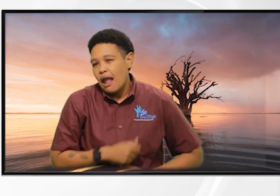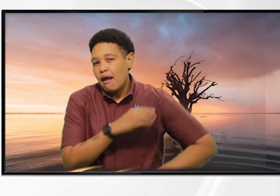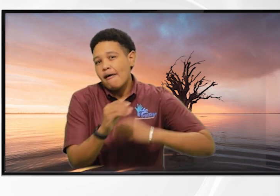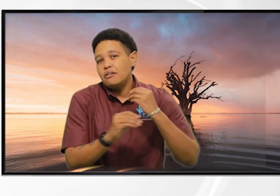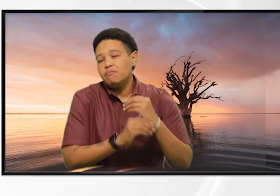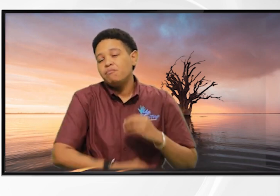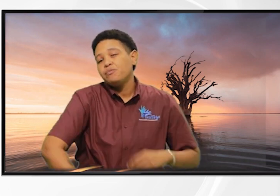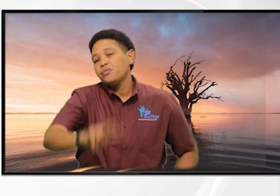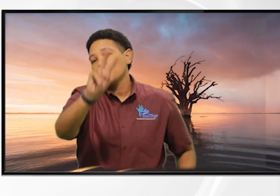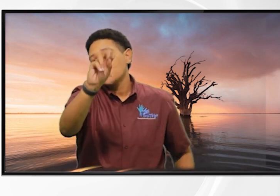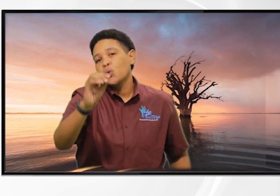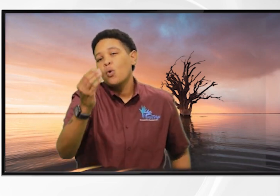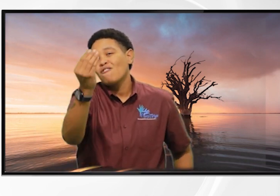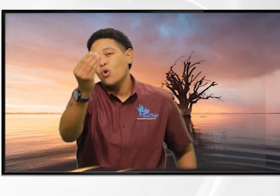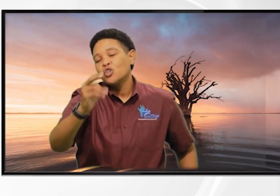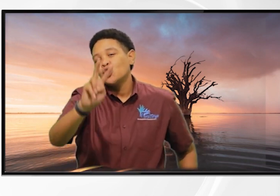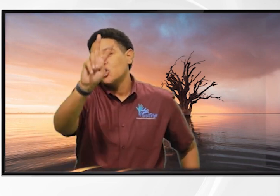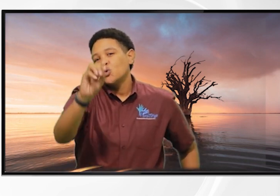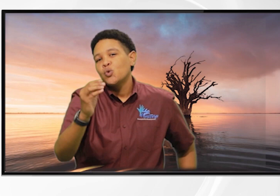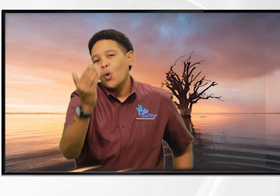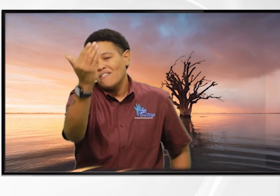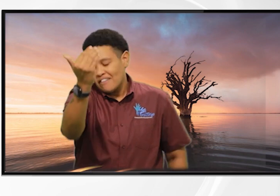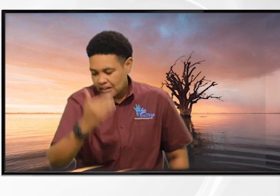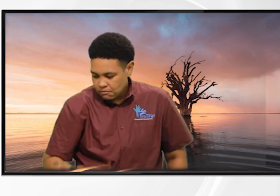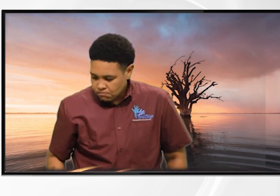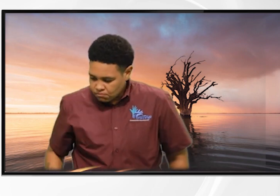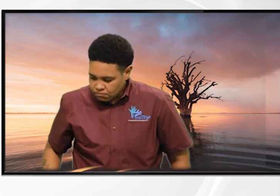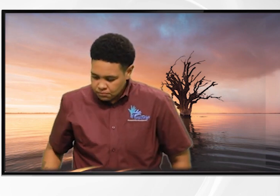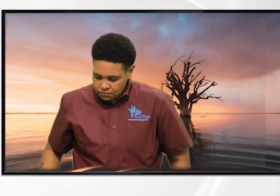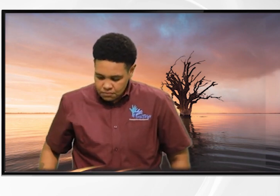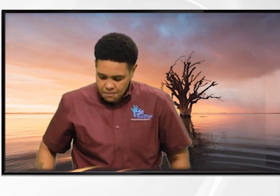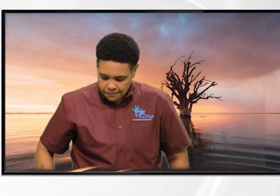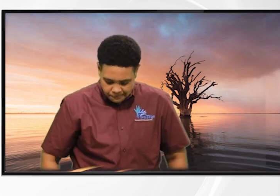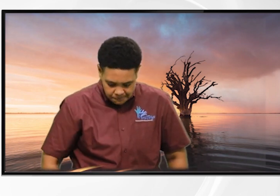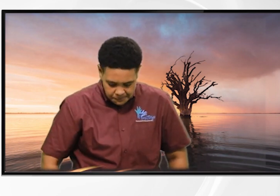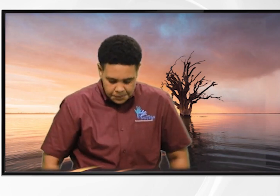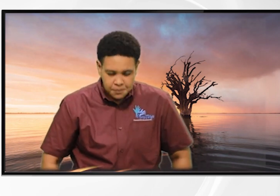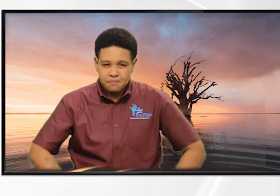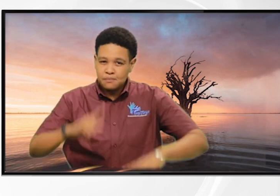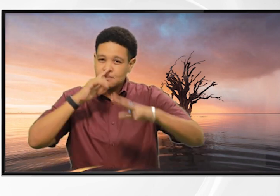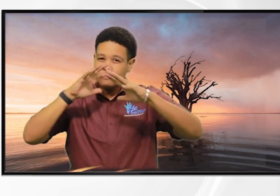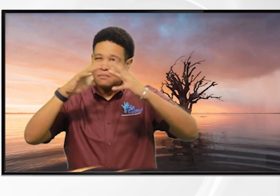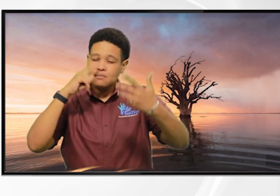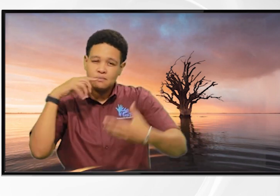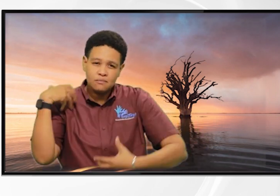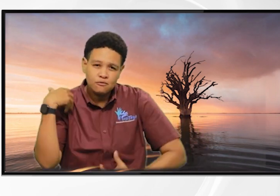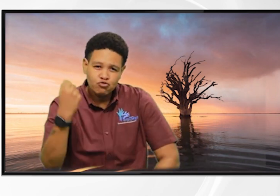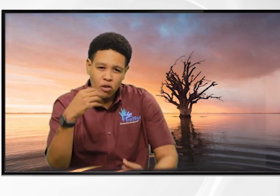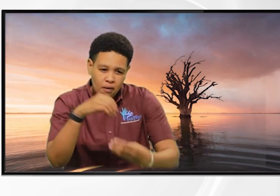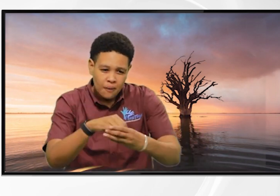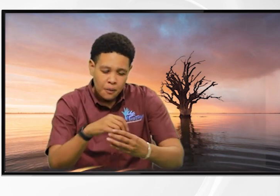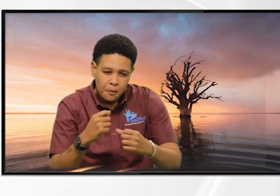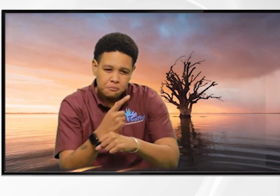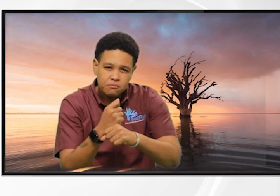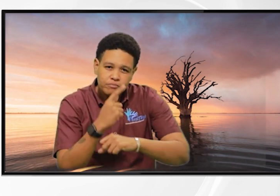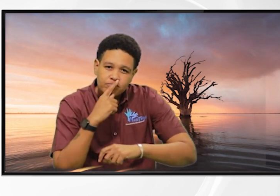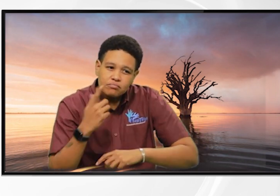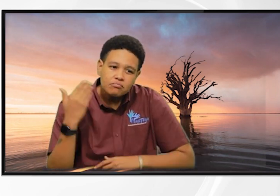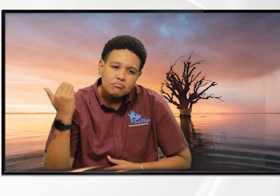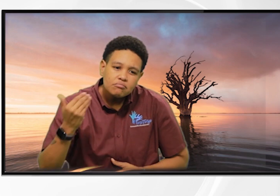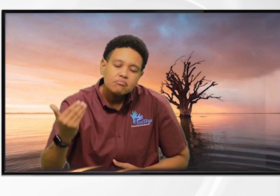and 2014, 2015. Much of the strong interannual